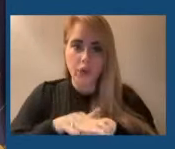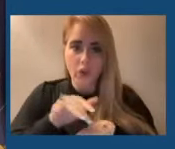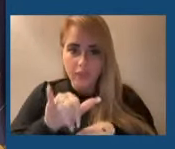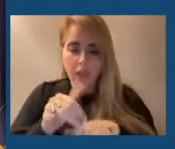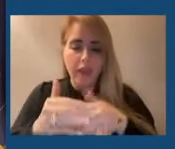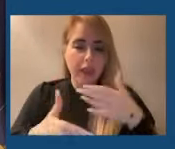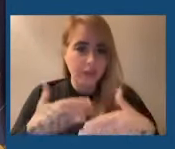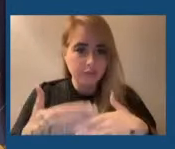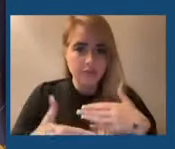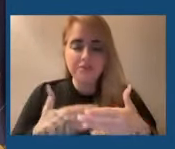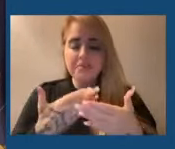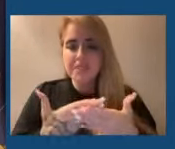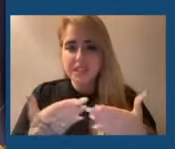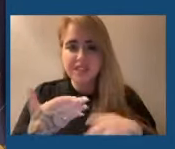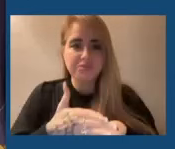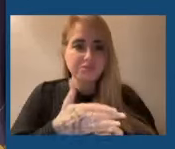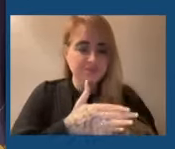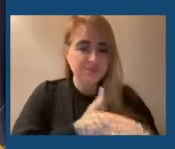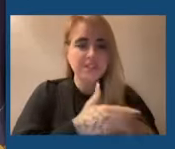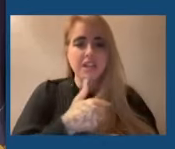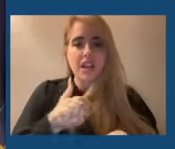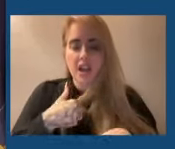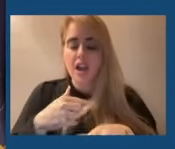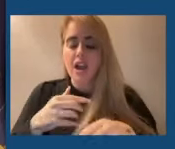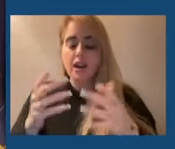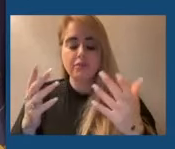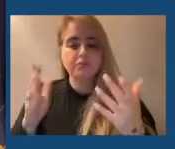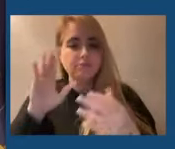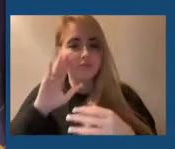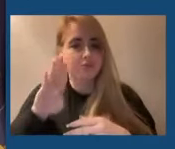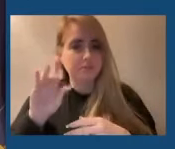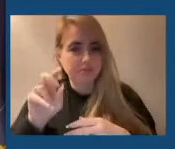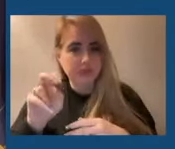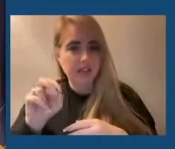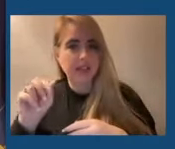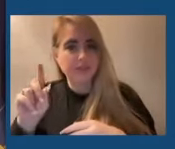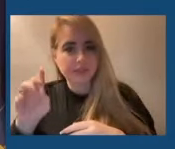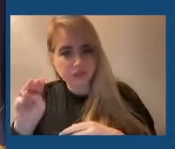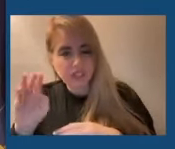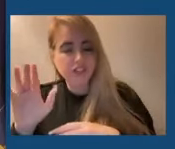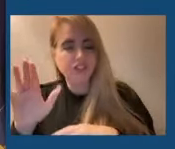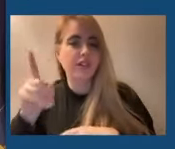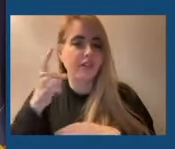down. I credit the Biden administration. And like the governor,